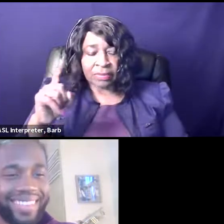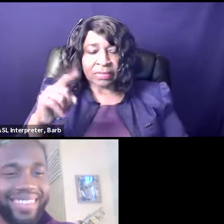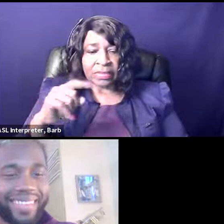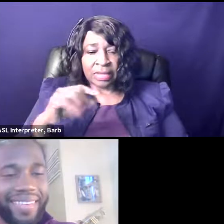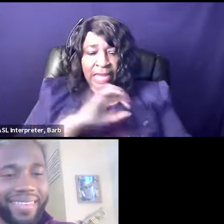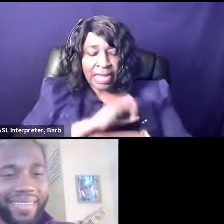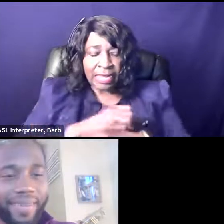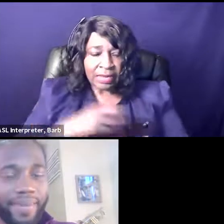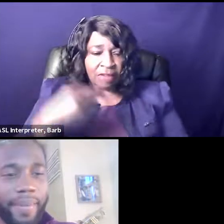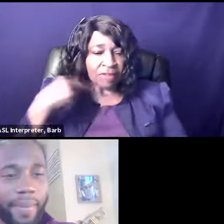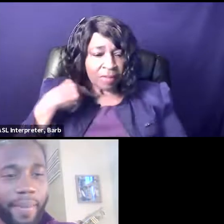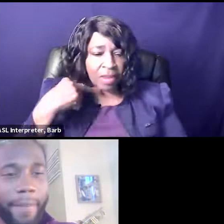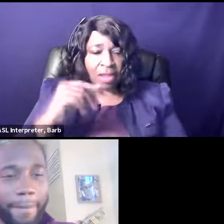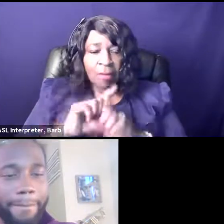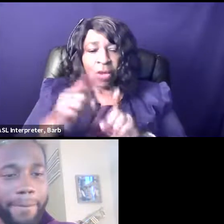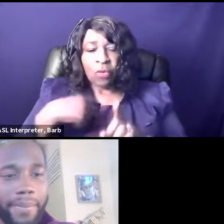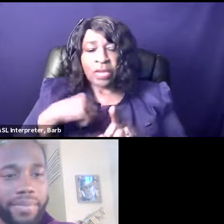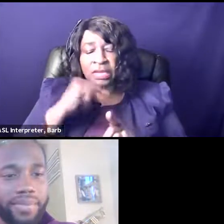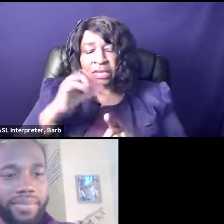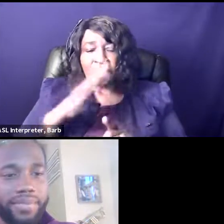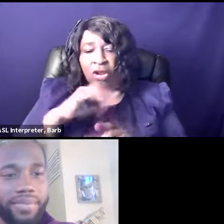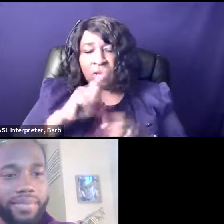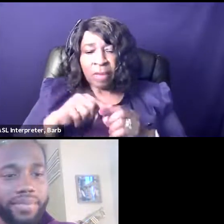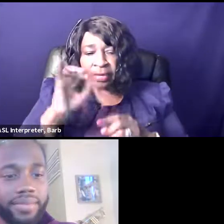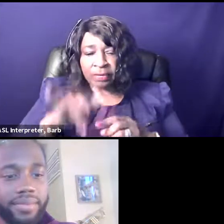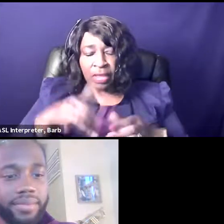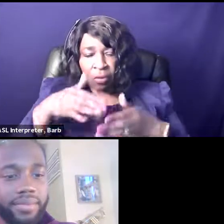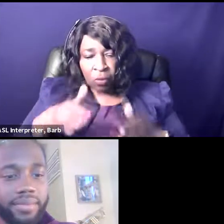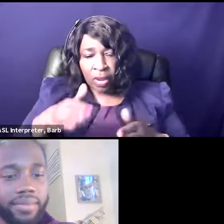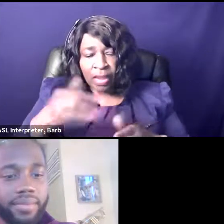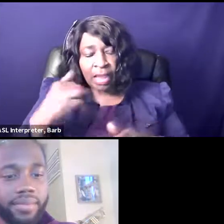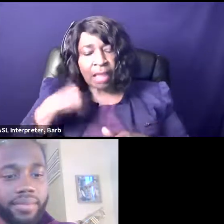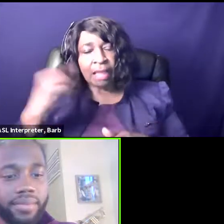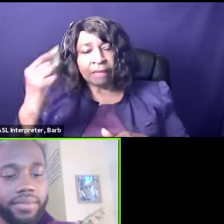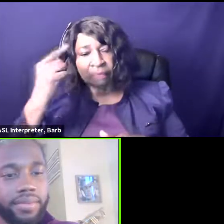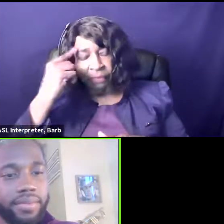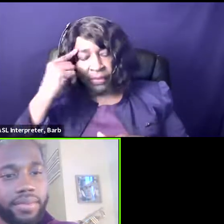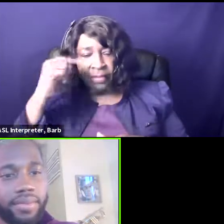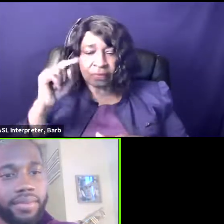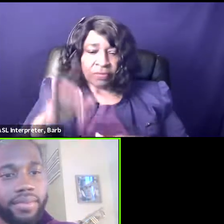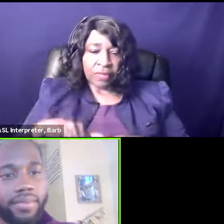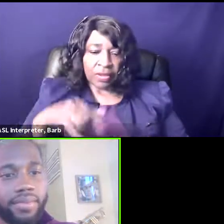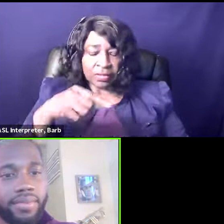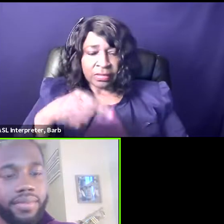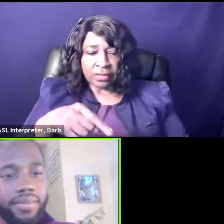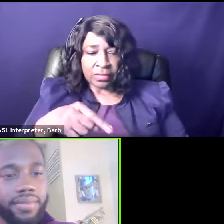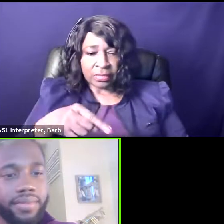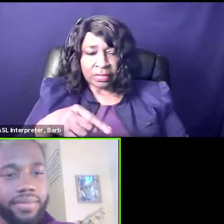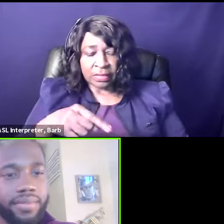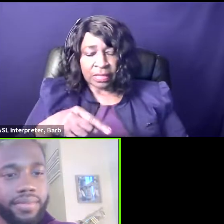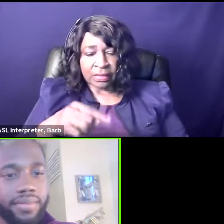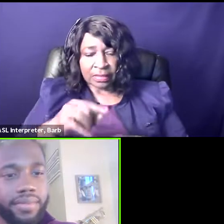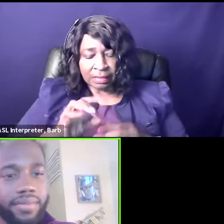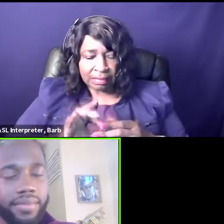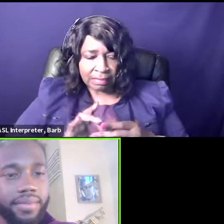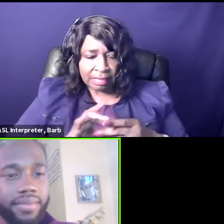we didn't talk about it that way. And so I think there's this inherent connection